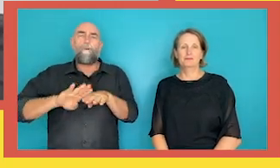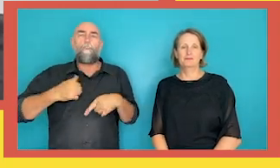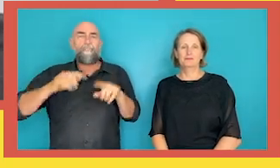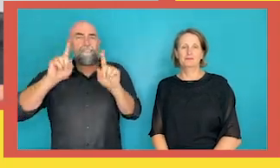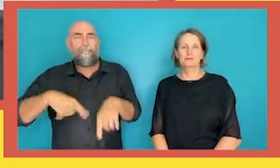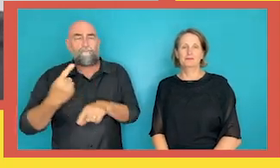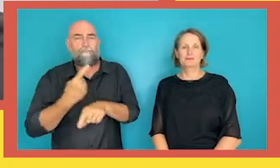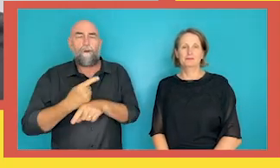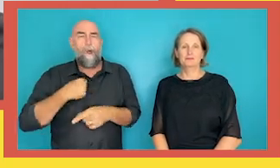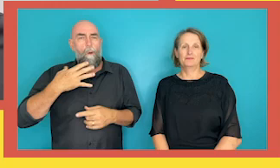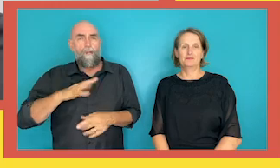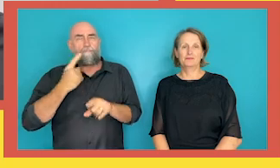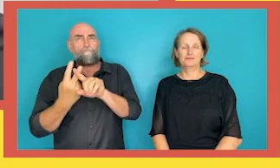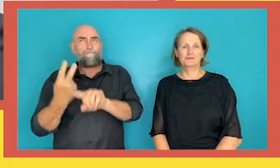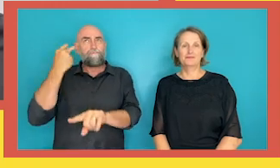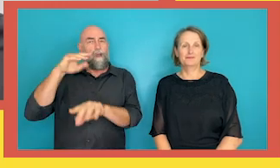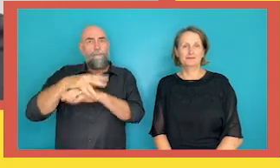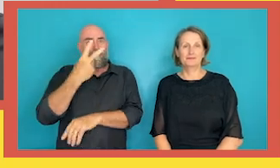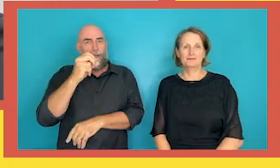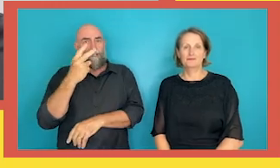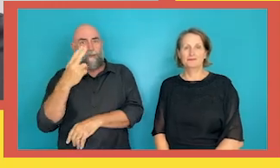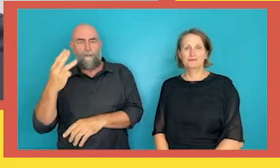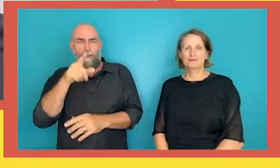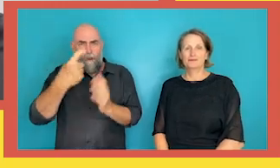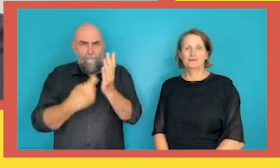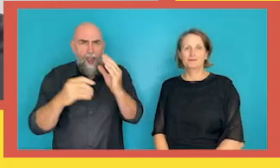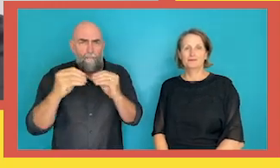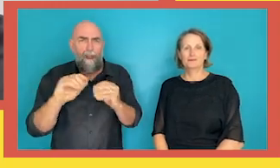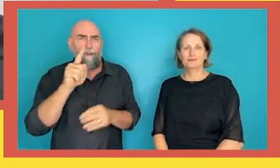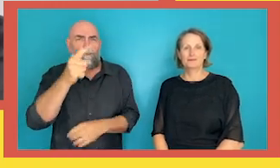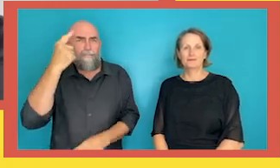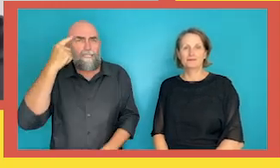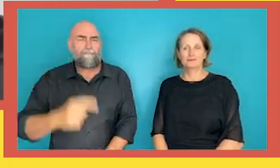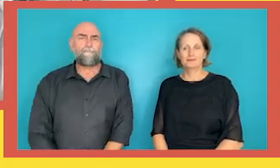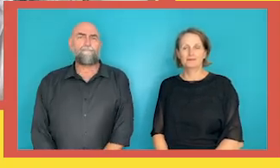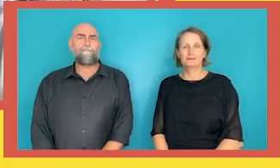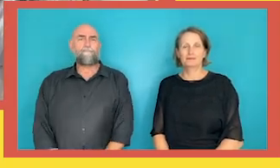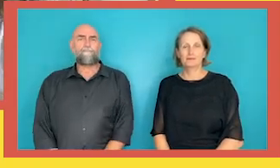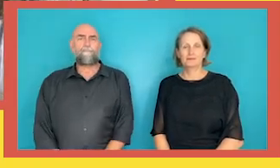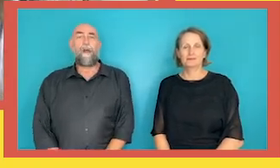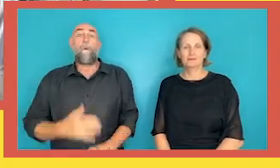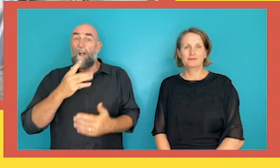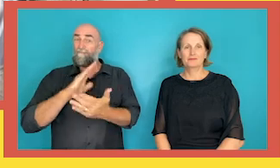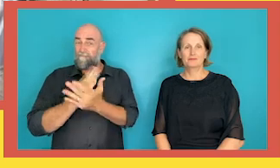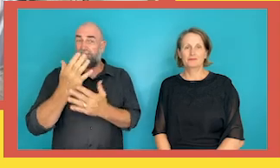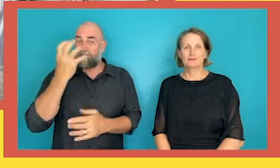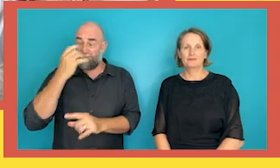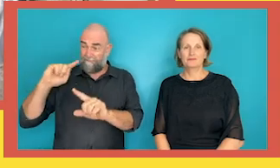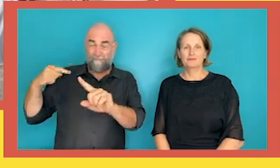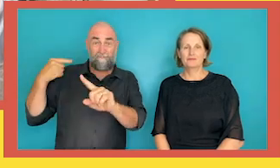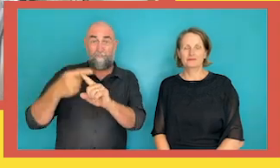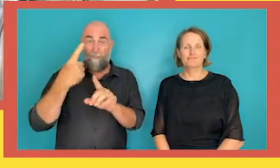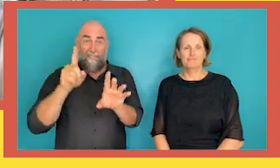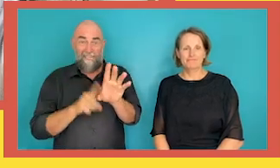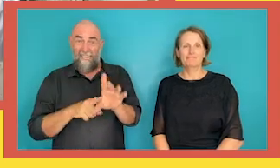should start with what's 23 looked for you. Ryley Batt, how's it been? Oh, it's been an absolute cracking year, Kurt. We've had